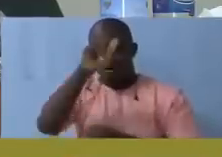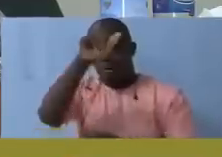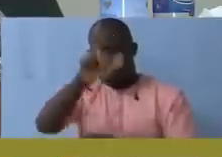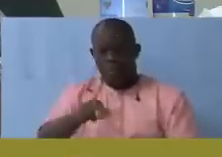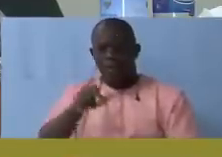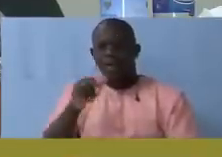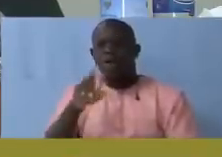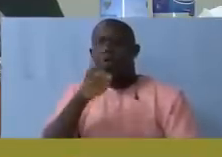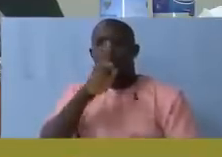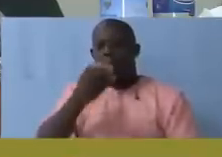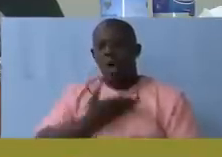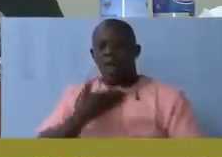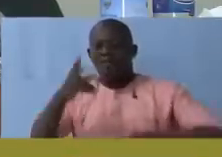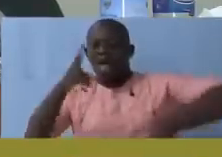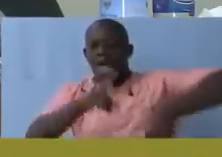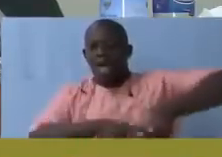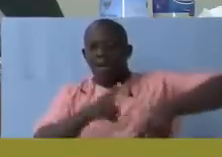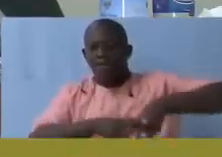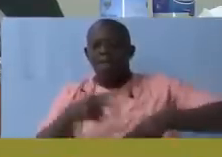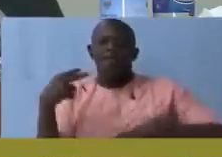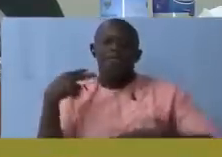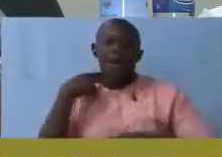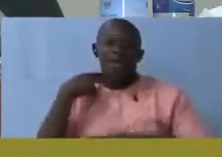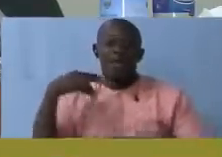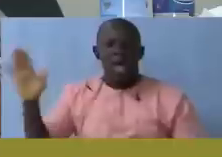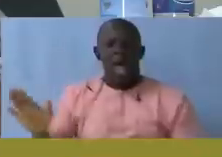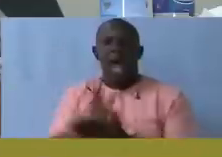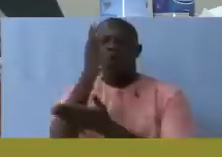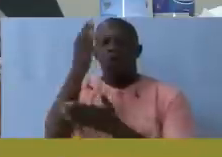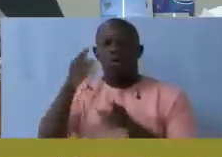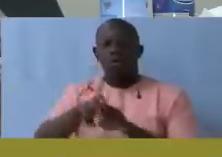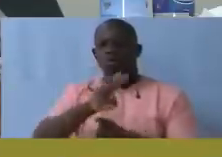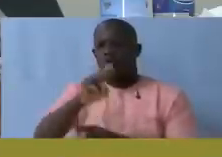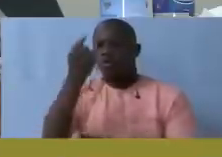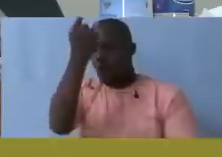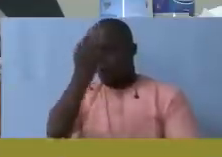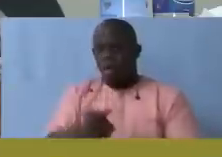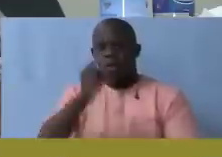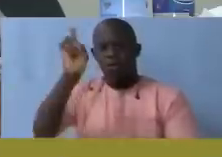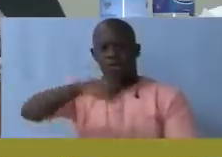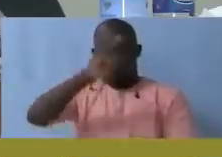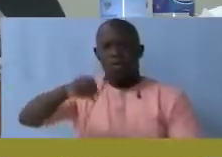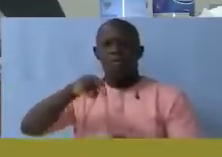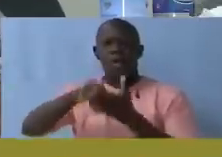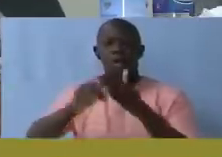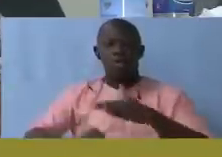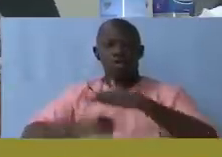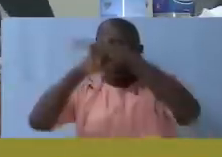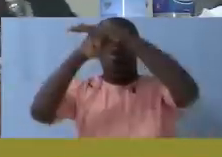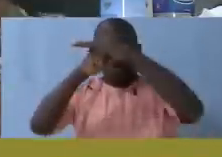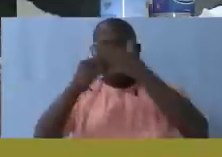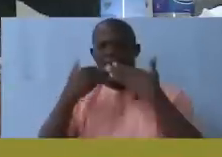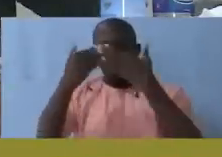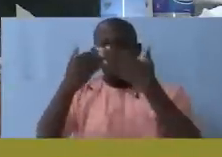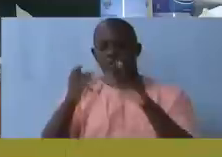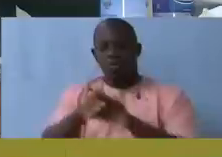the AIDS virus was not only wrong, but some of his supporting data was false.